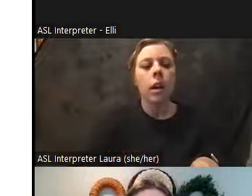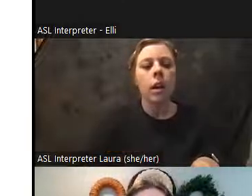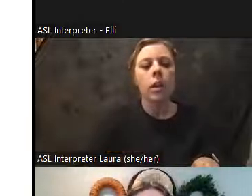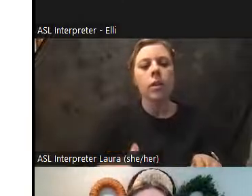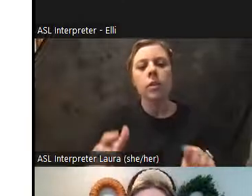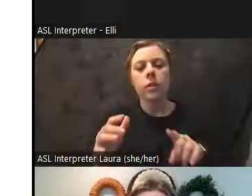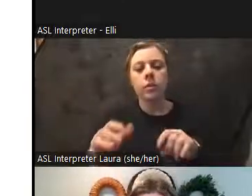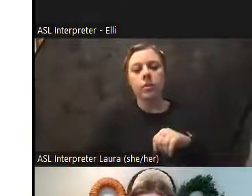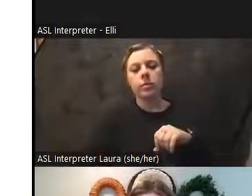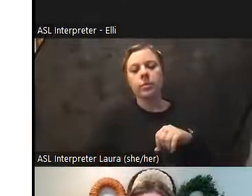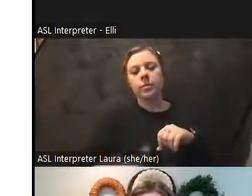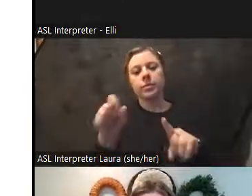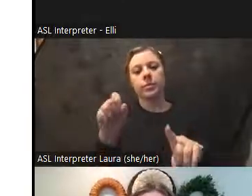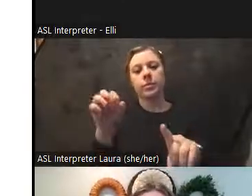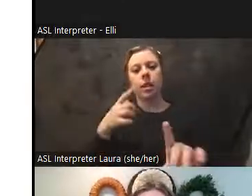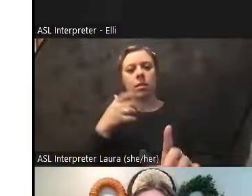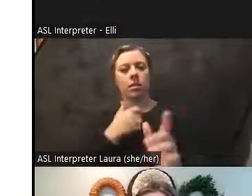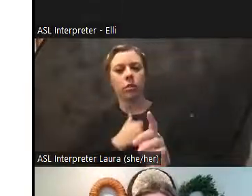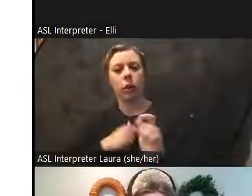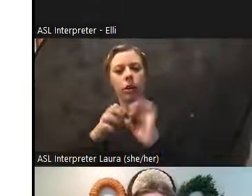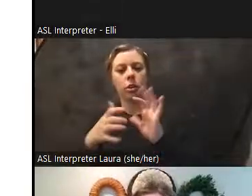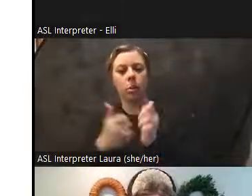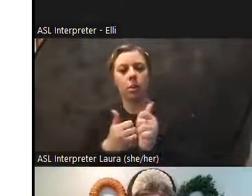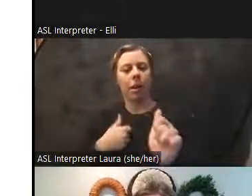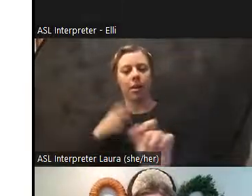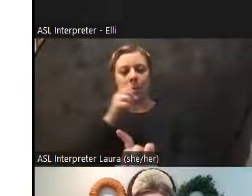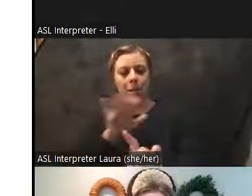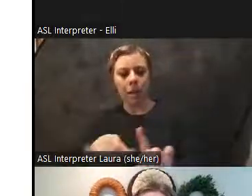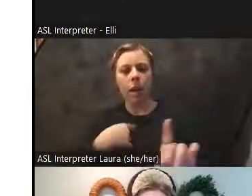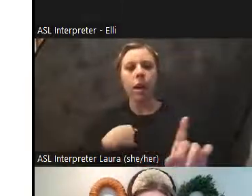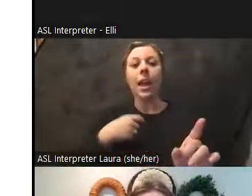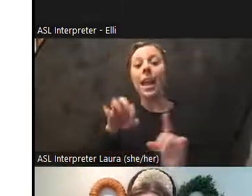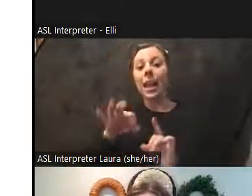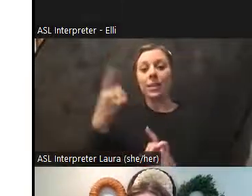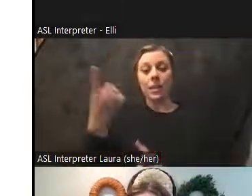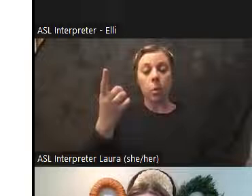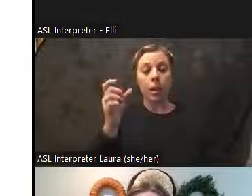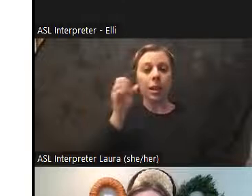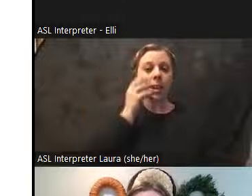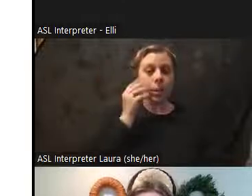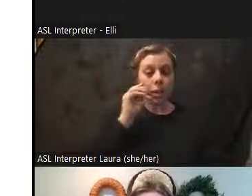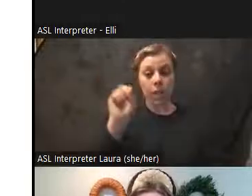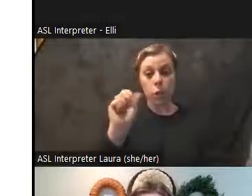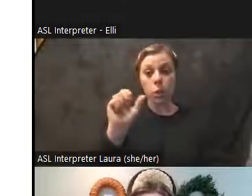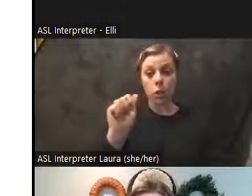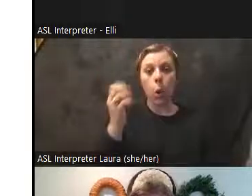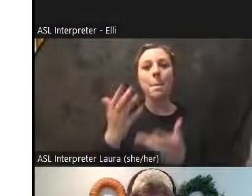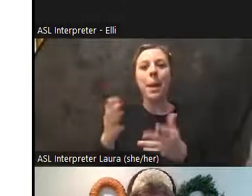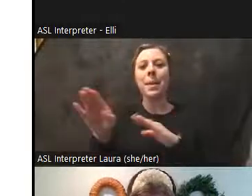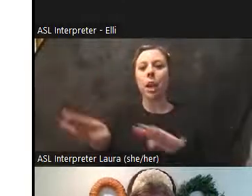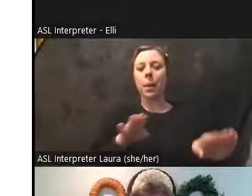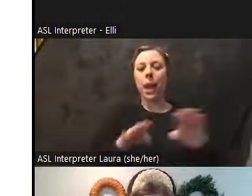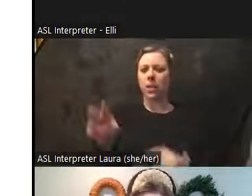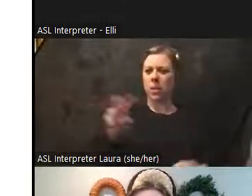When someone is sexually assaulted, they may behave in ways that some people find difficult to